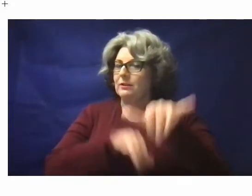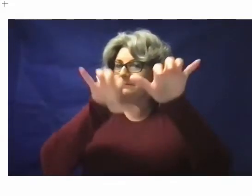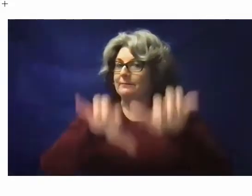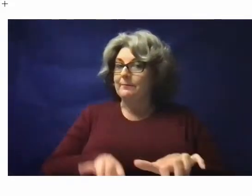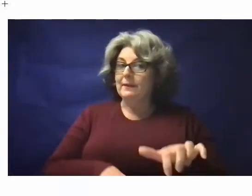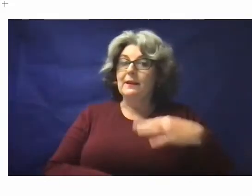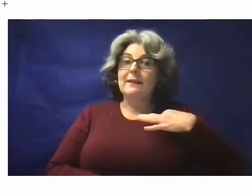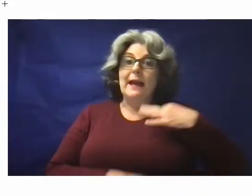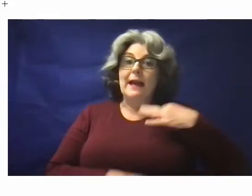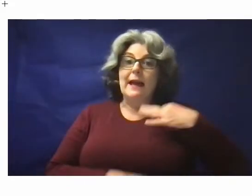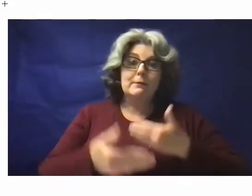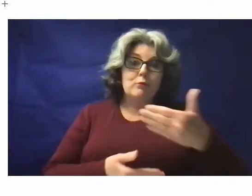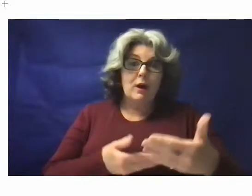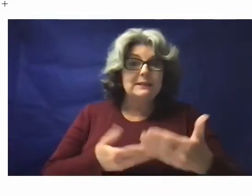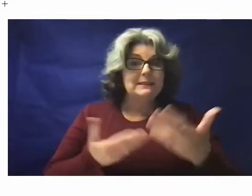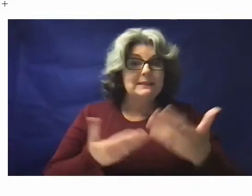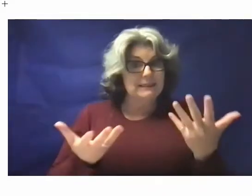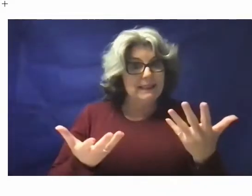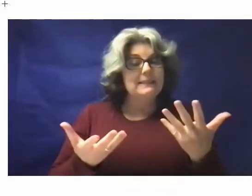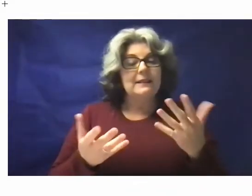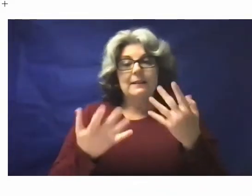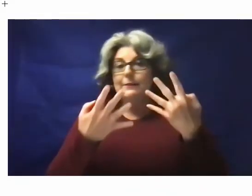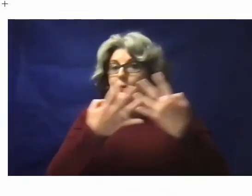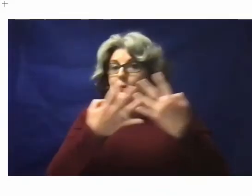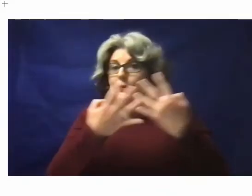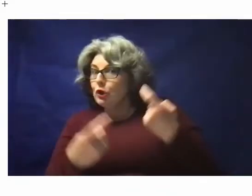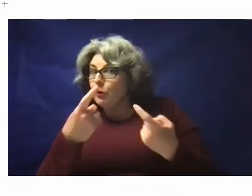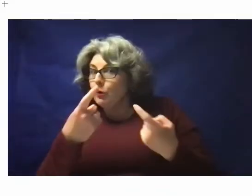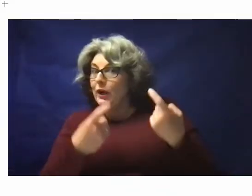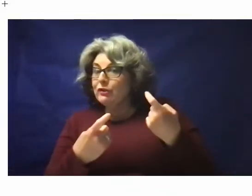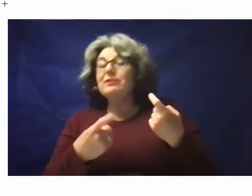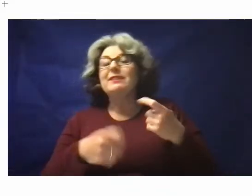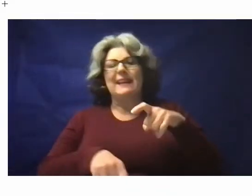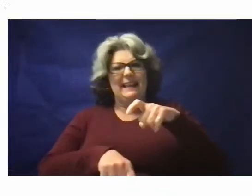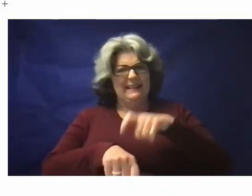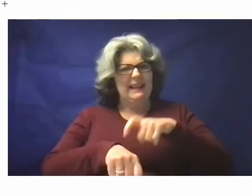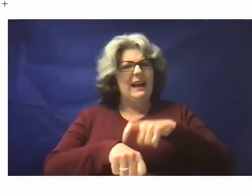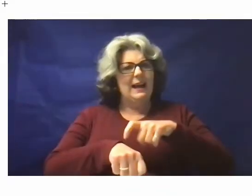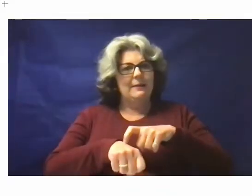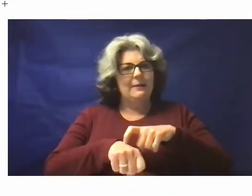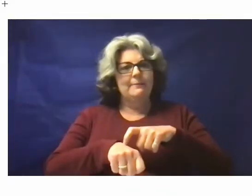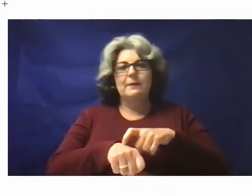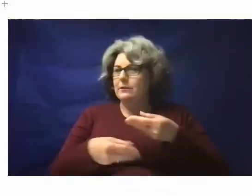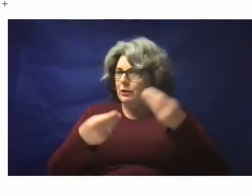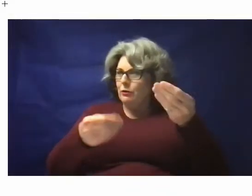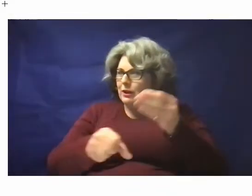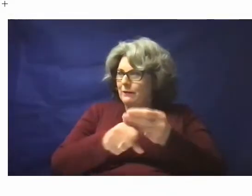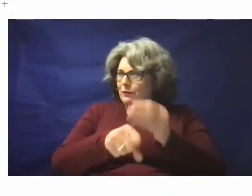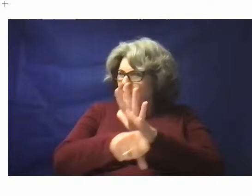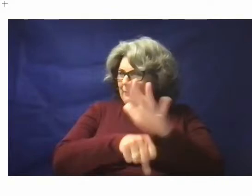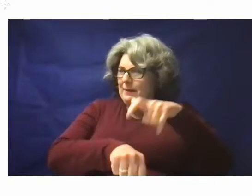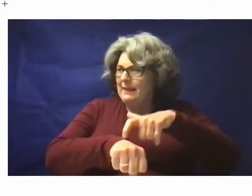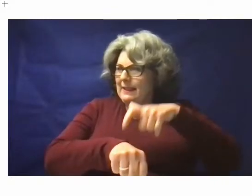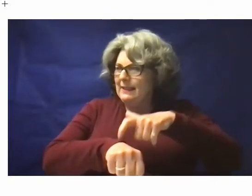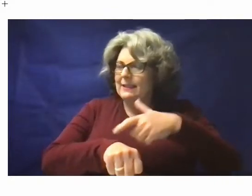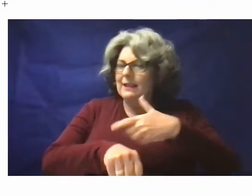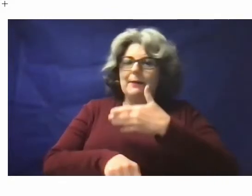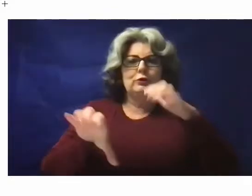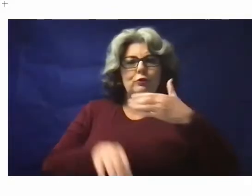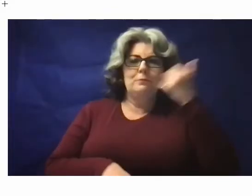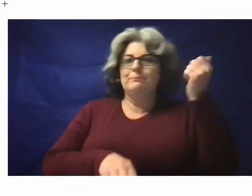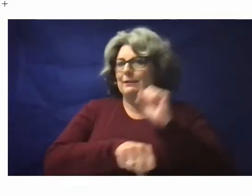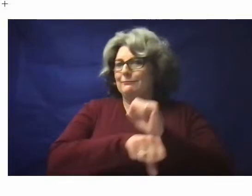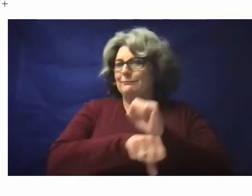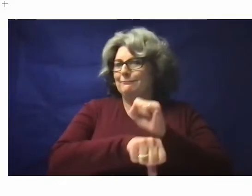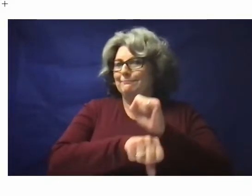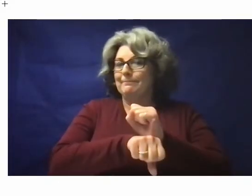in particular, the screening questions can take time to complete. So give yourself time to put your best foot forward. So ensure